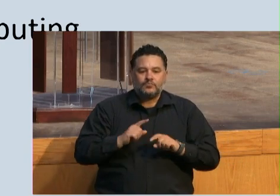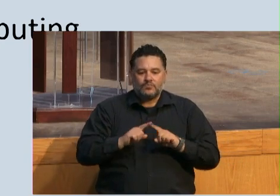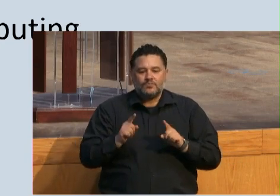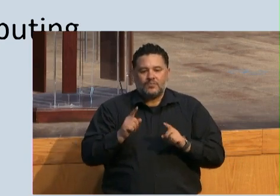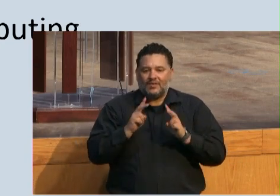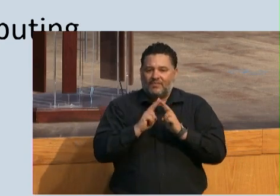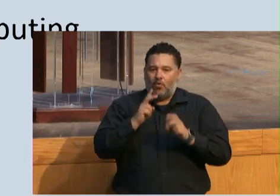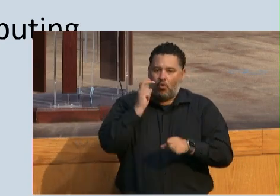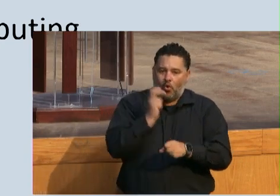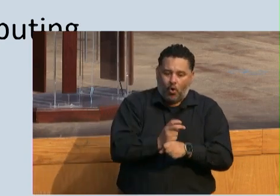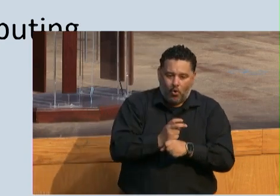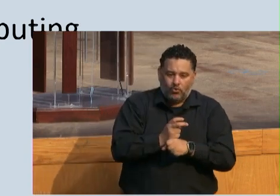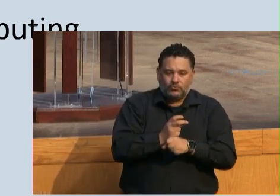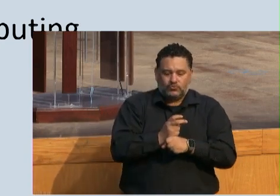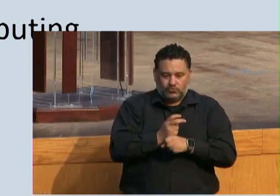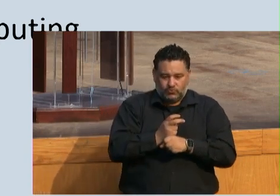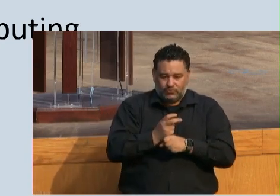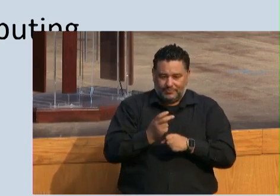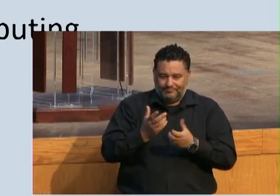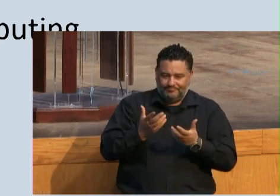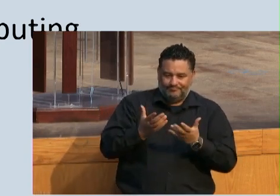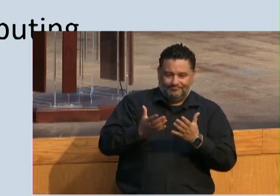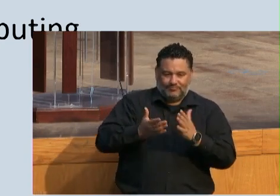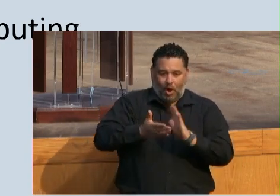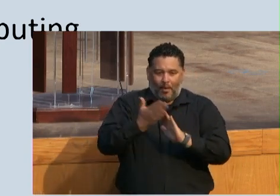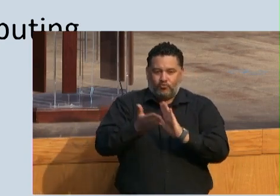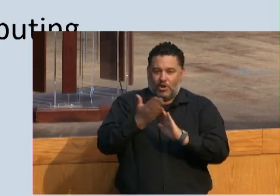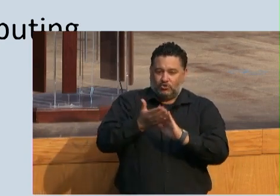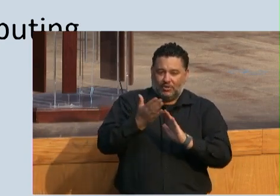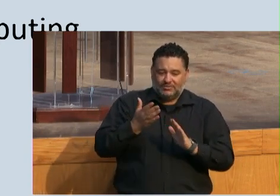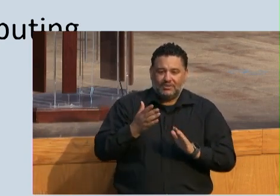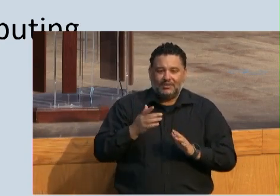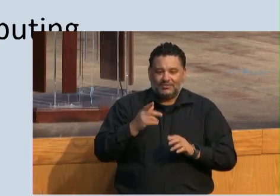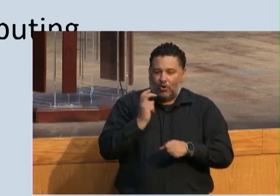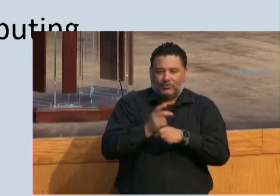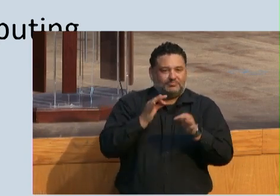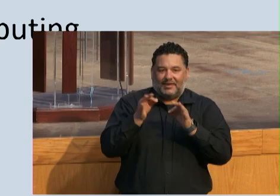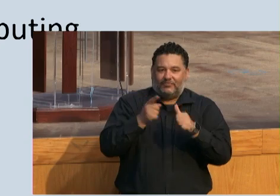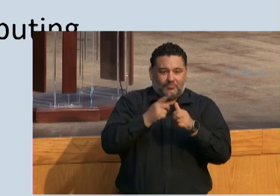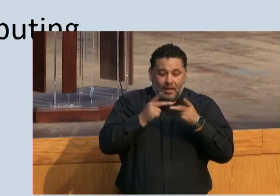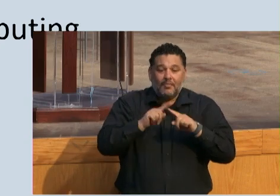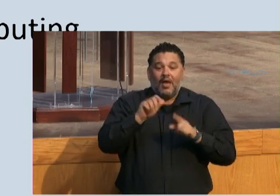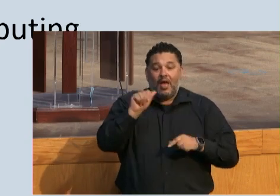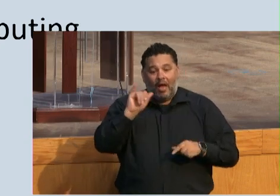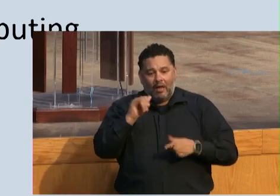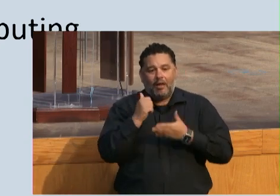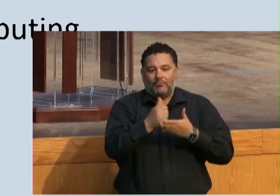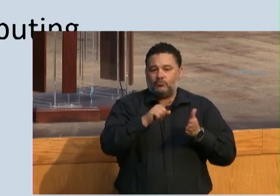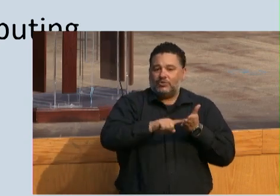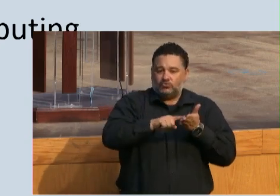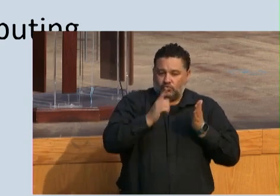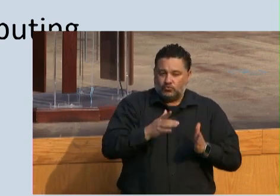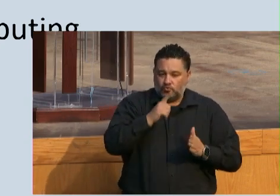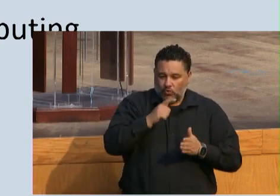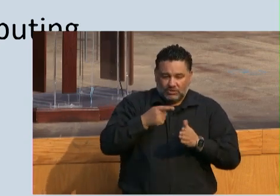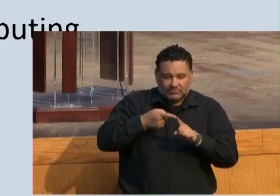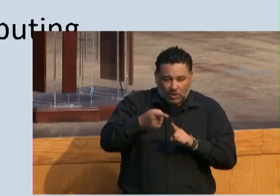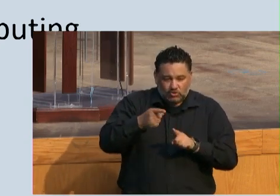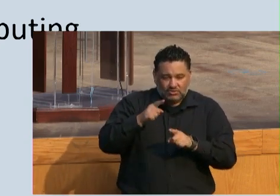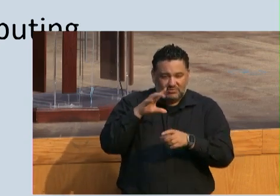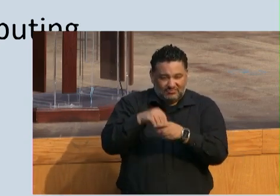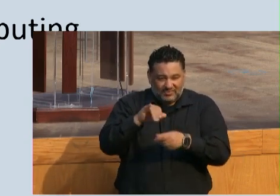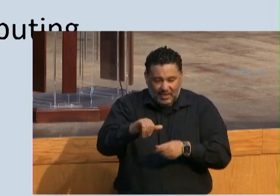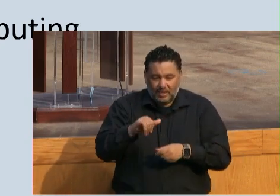hard to operationalize because it's hard to explain in the first place, but AI has been helping researchers who specialize in this in optimizing